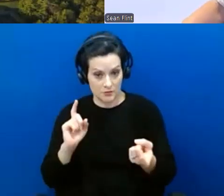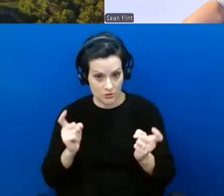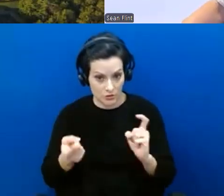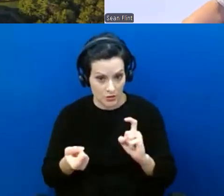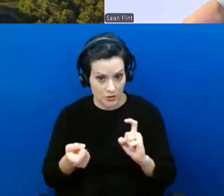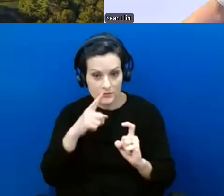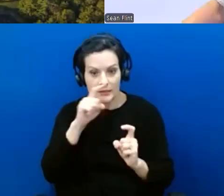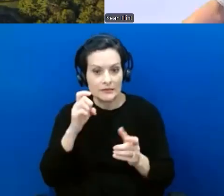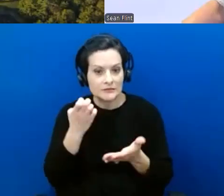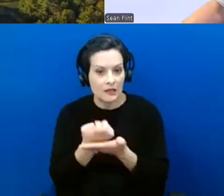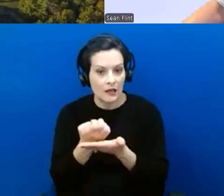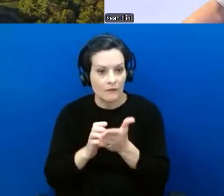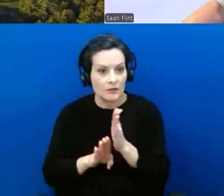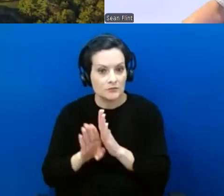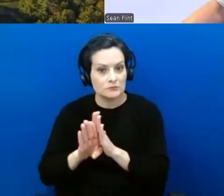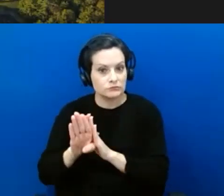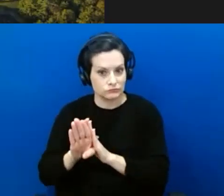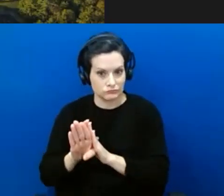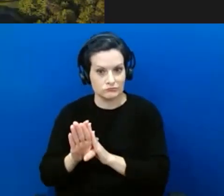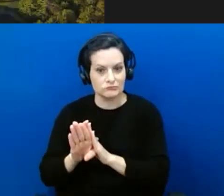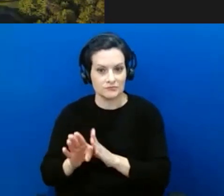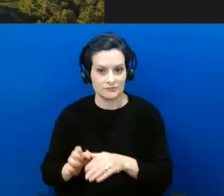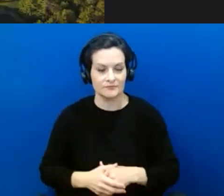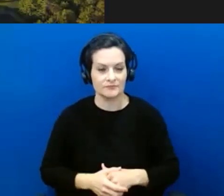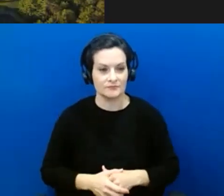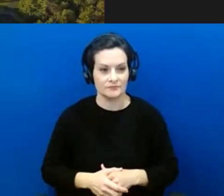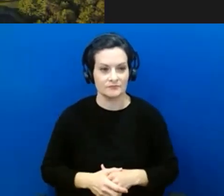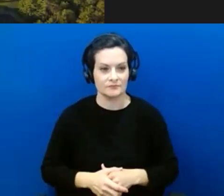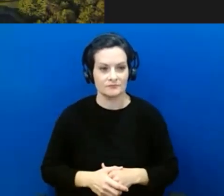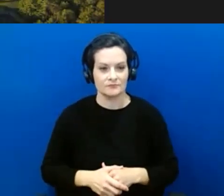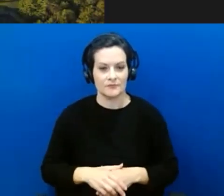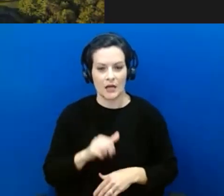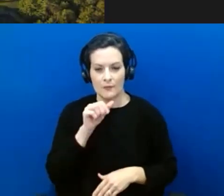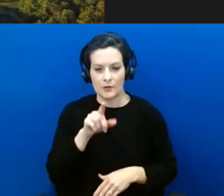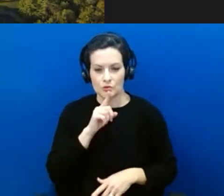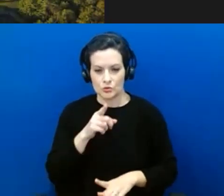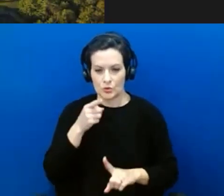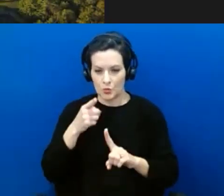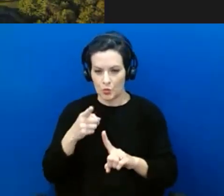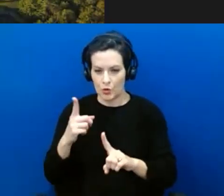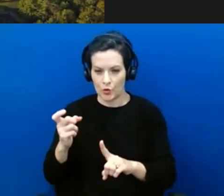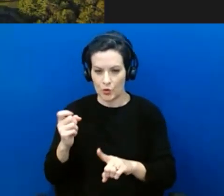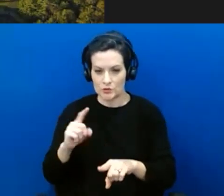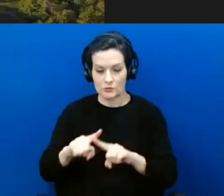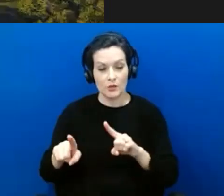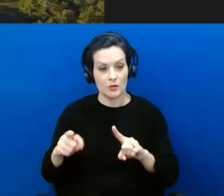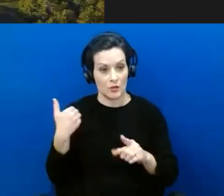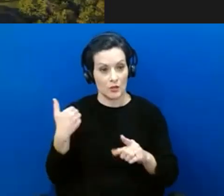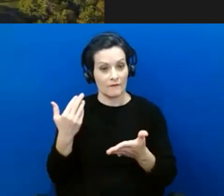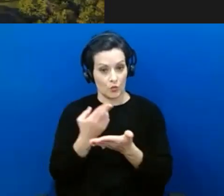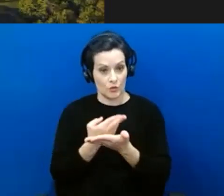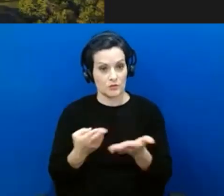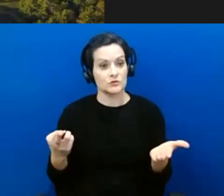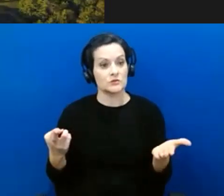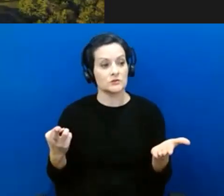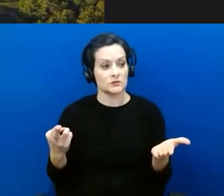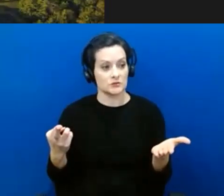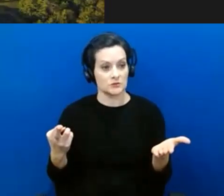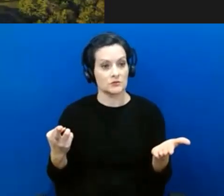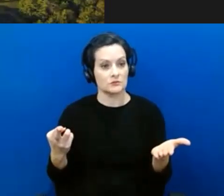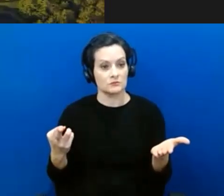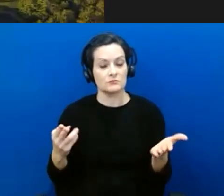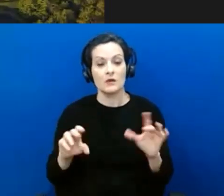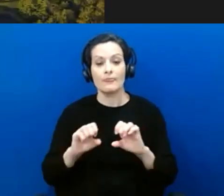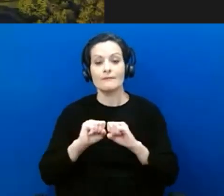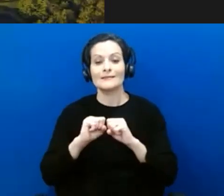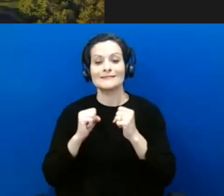economic development. I'm not quite sure if that's what the question was getting at, but there are resources, and there's the Society of Outdoor